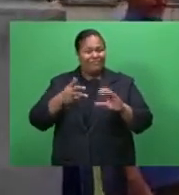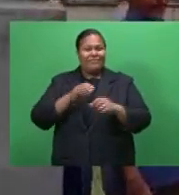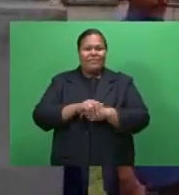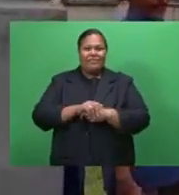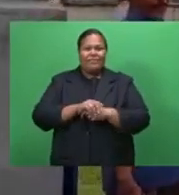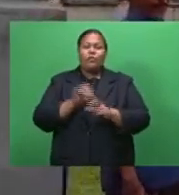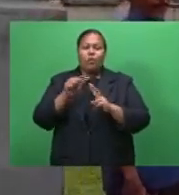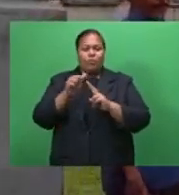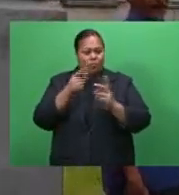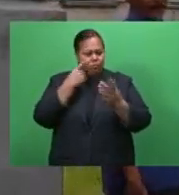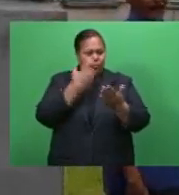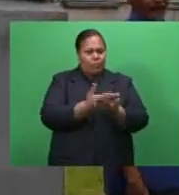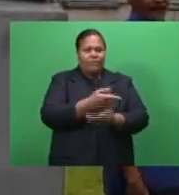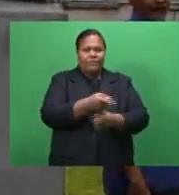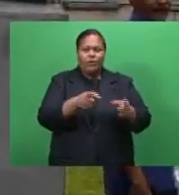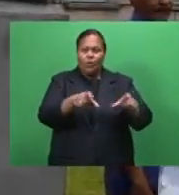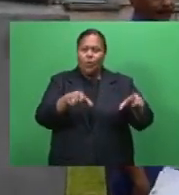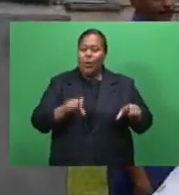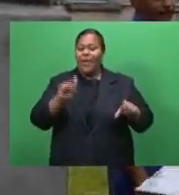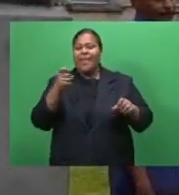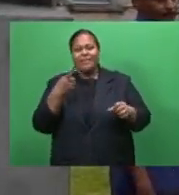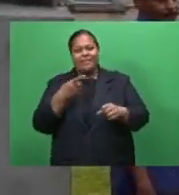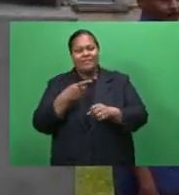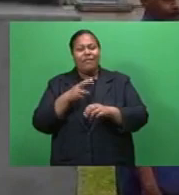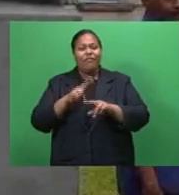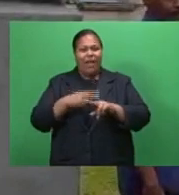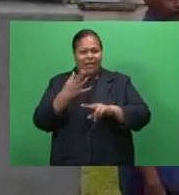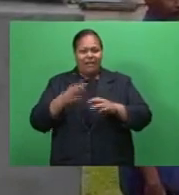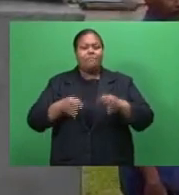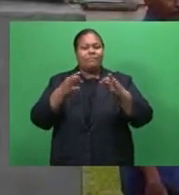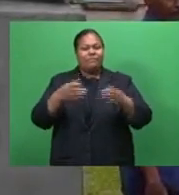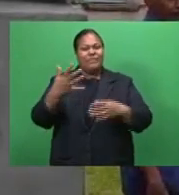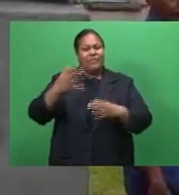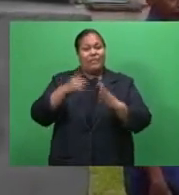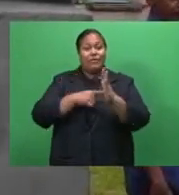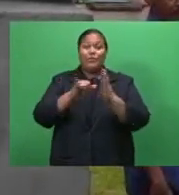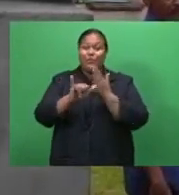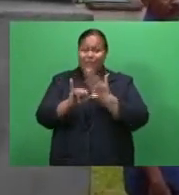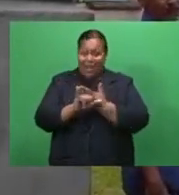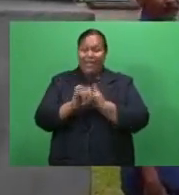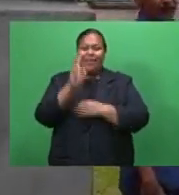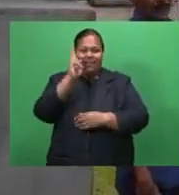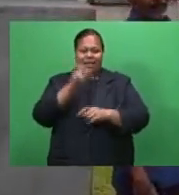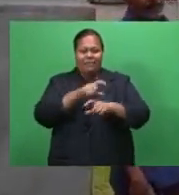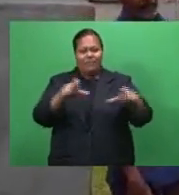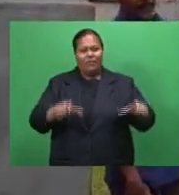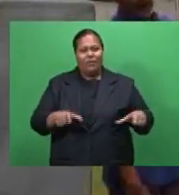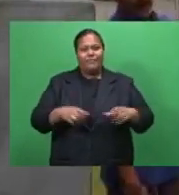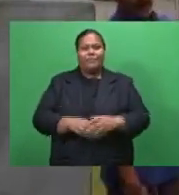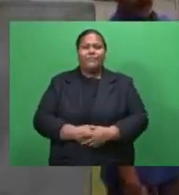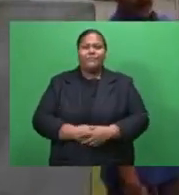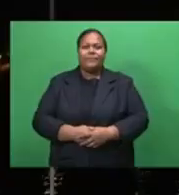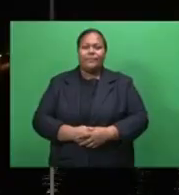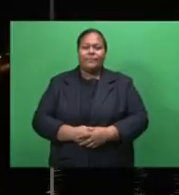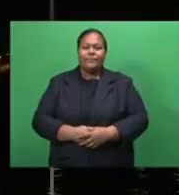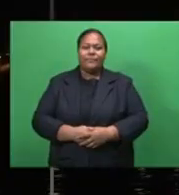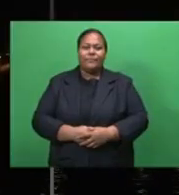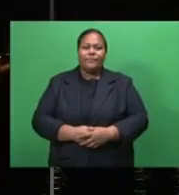next Friday. The matter has been adjourned to 15th of July. Pranita Prakash, FBC News.